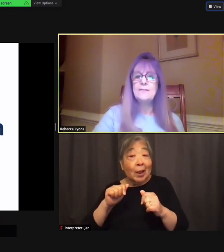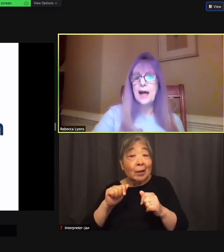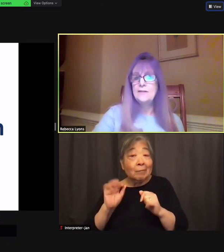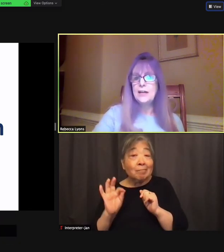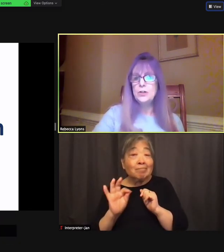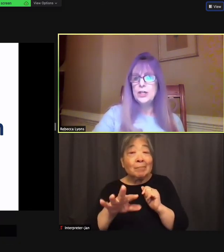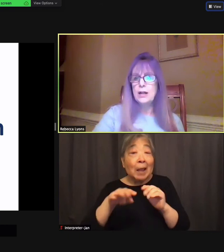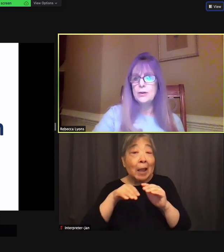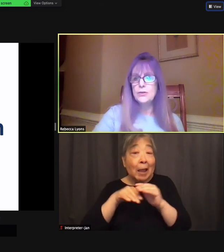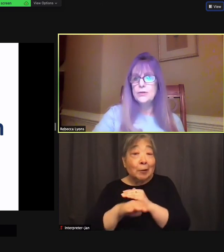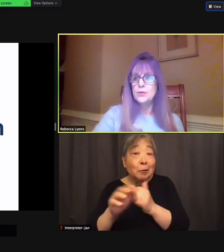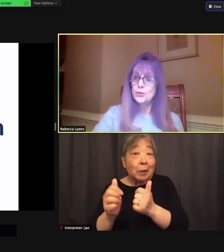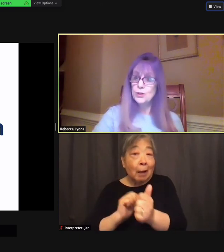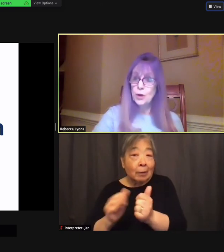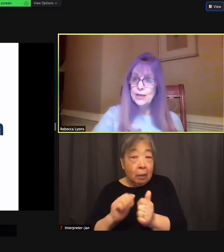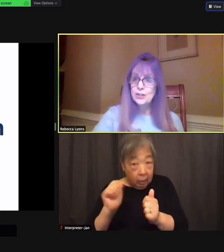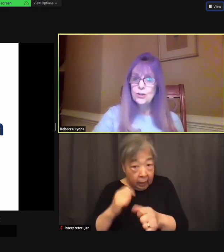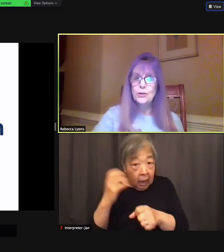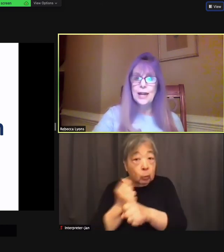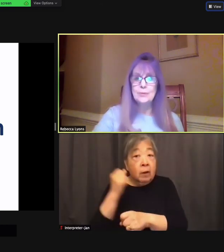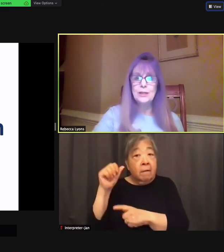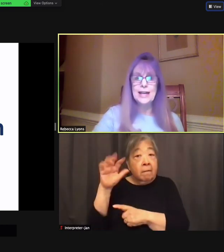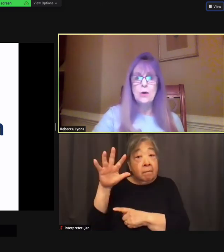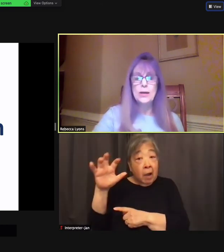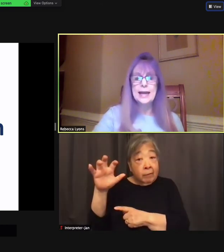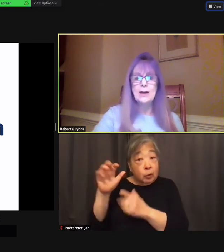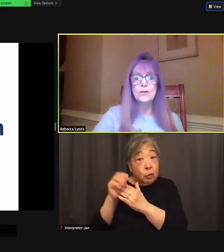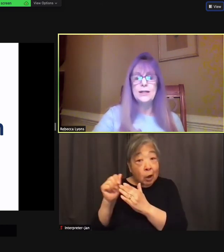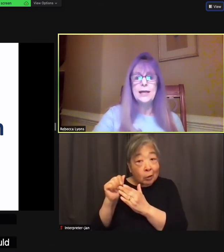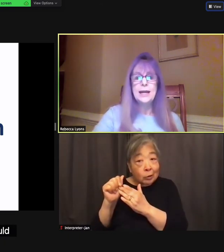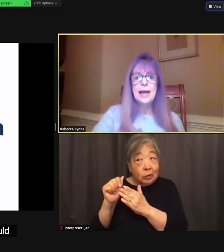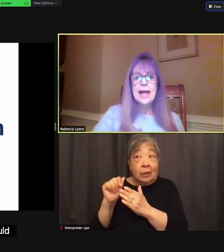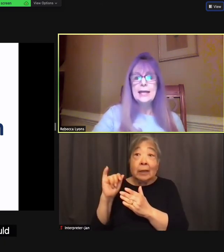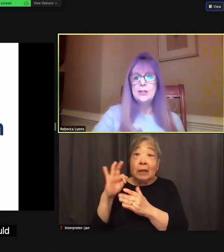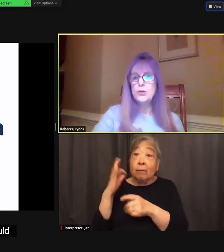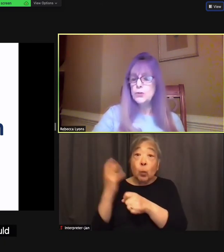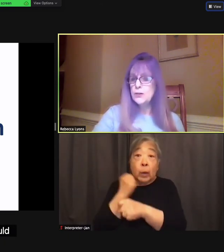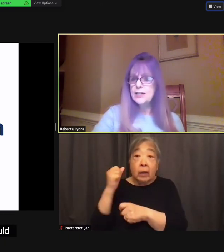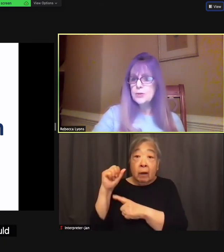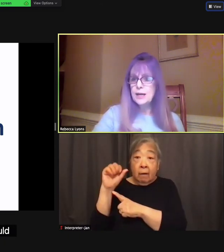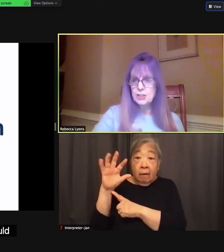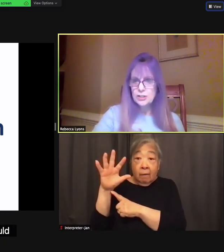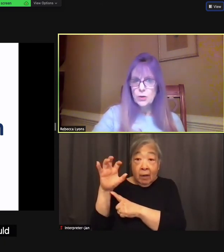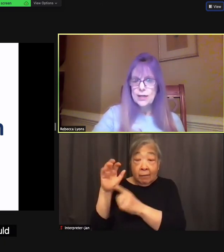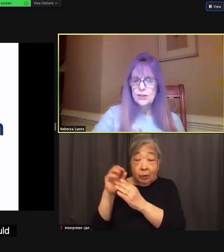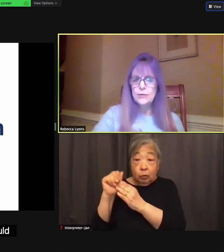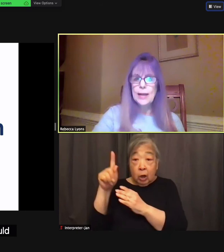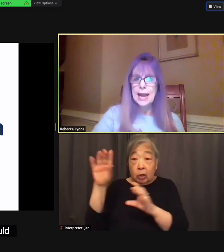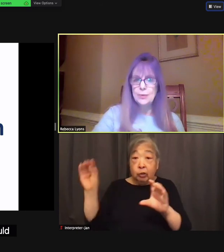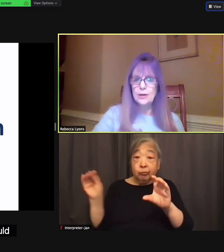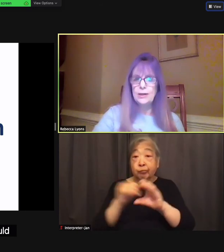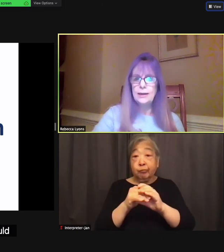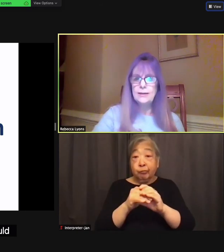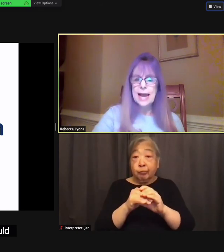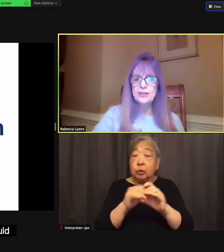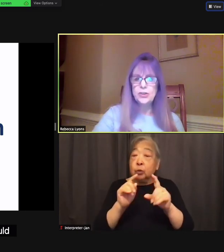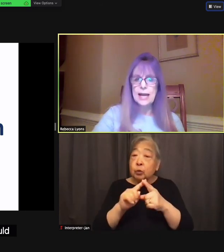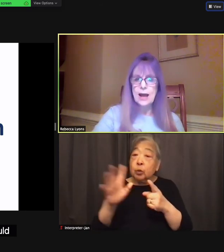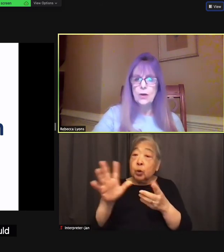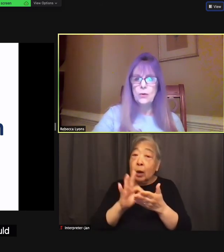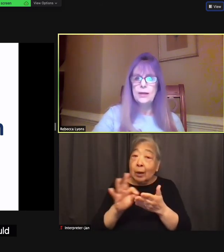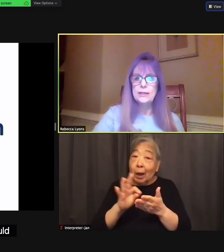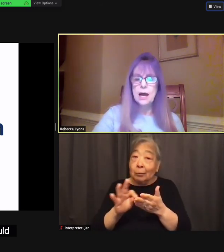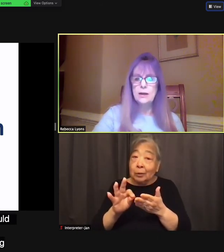win $500, which would go into your ABLEnow account. And you do this by just going to